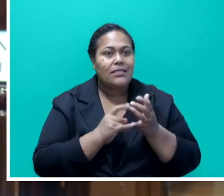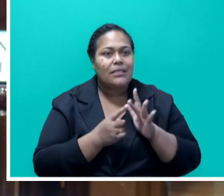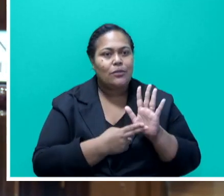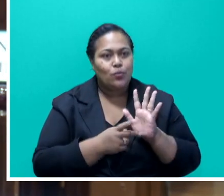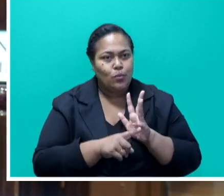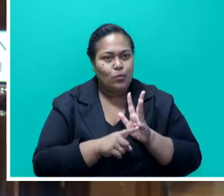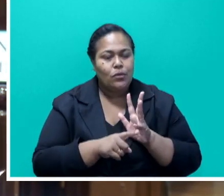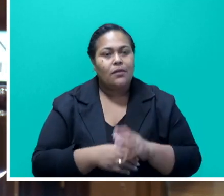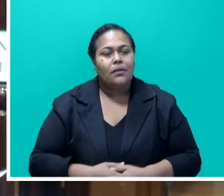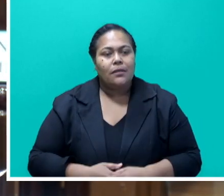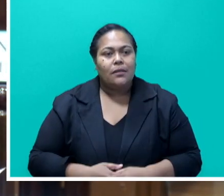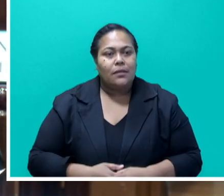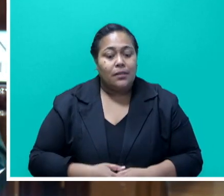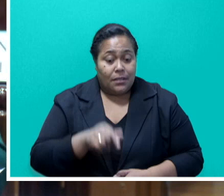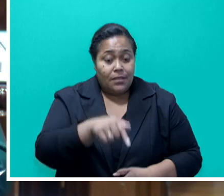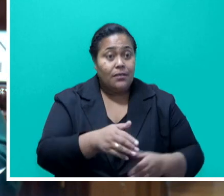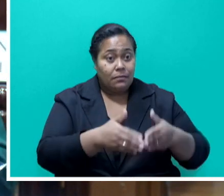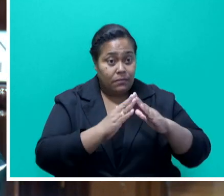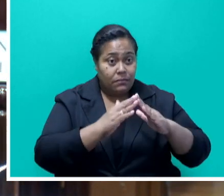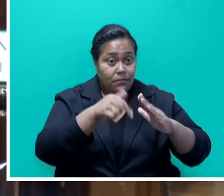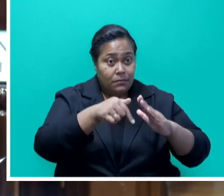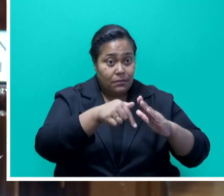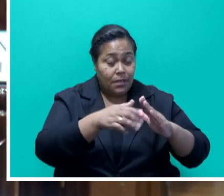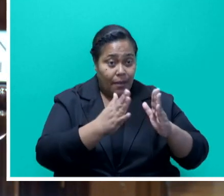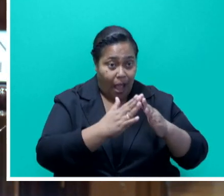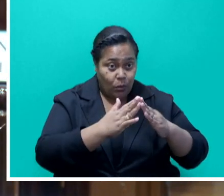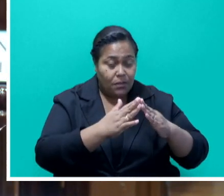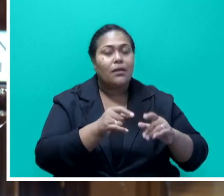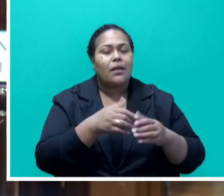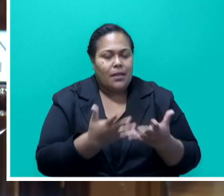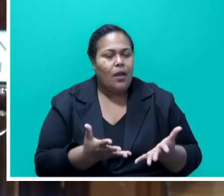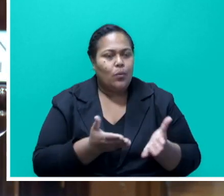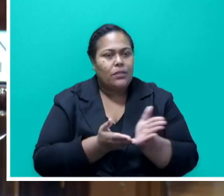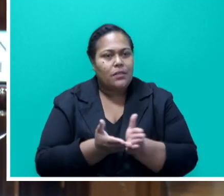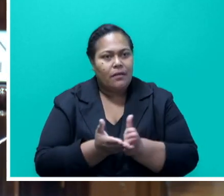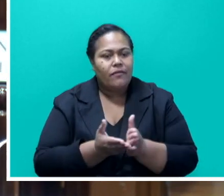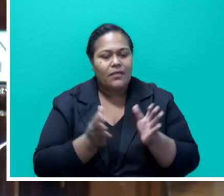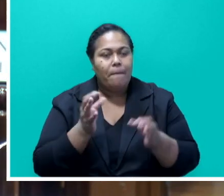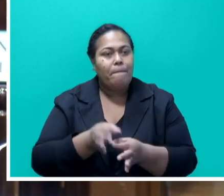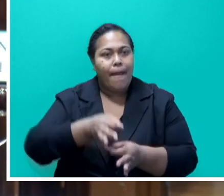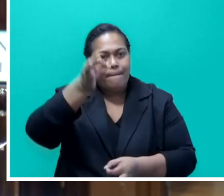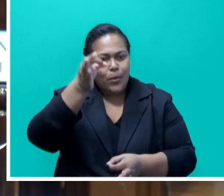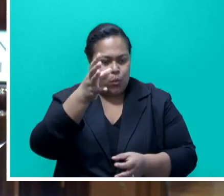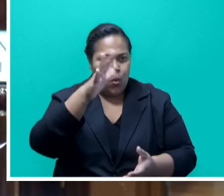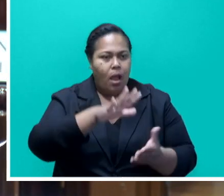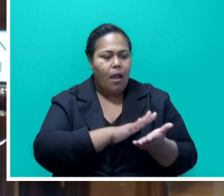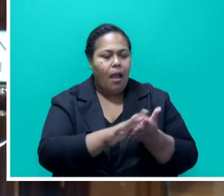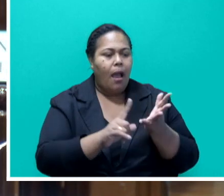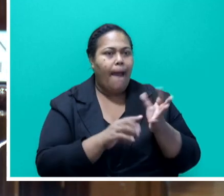serve as the national hub for bamboo-related activities, including botanical and agricultural